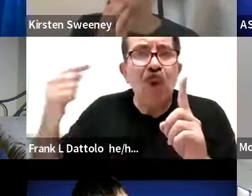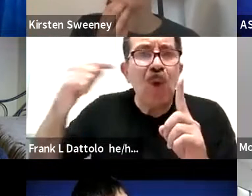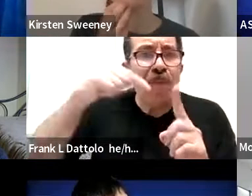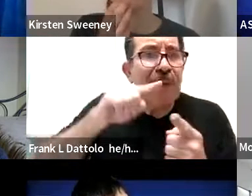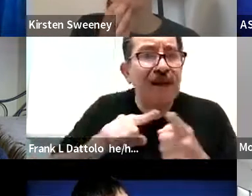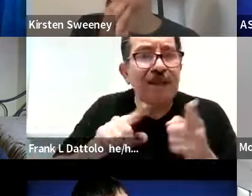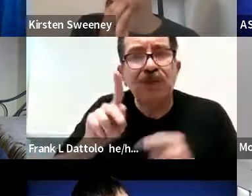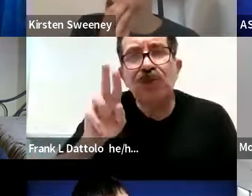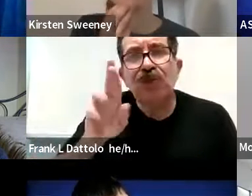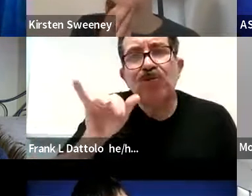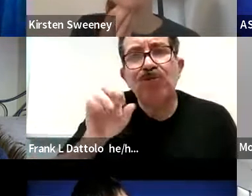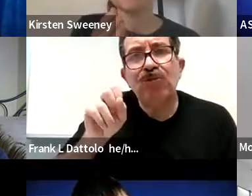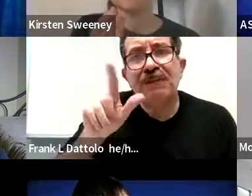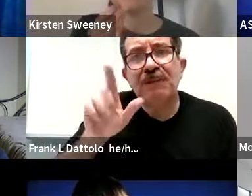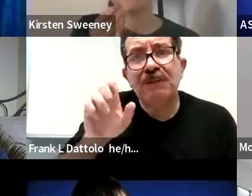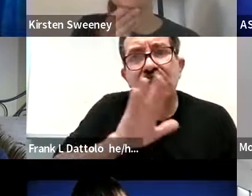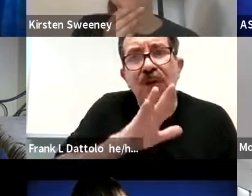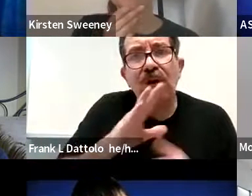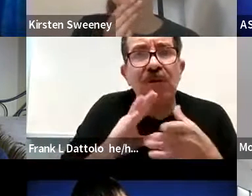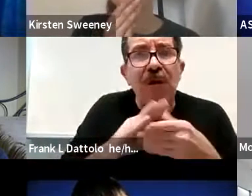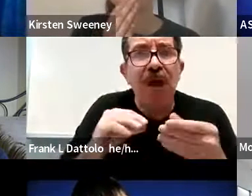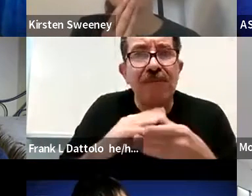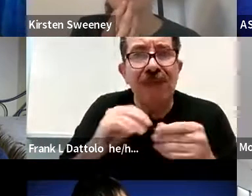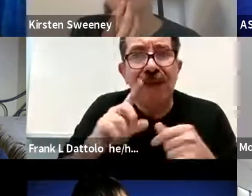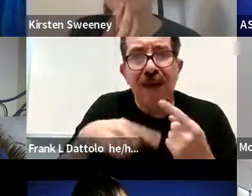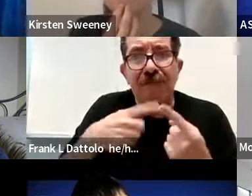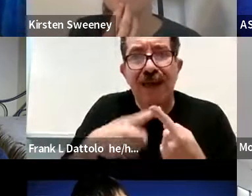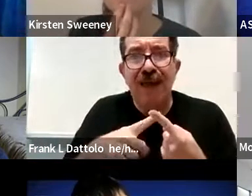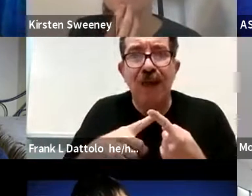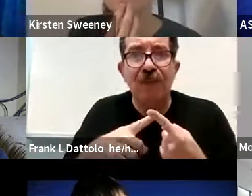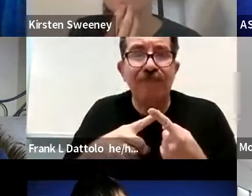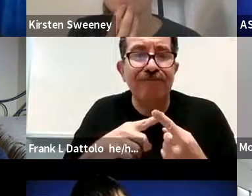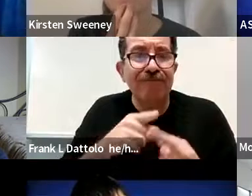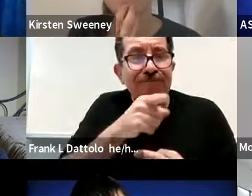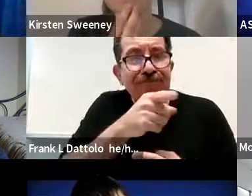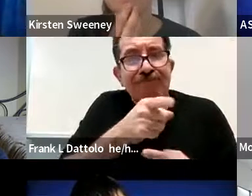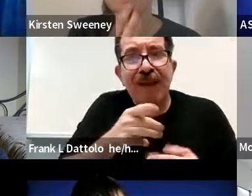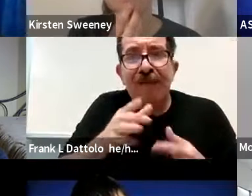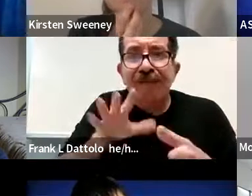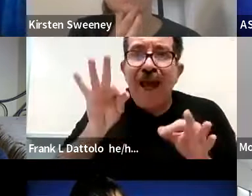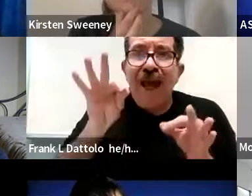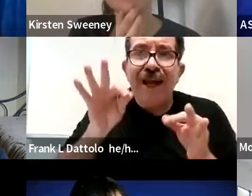Yes, this is Frank. I'd like to return to Krystal's comment